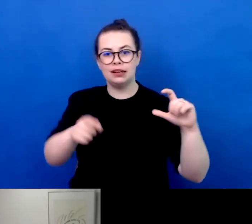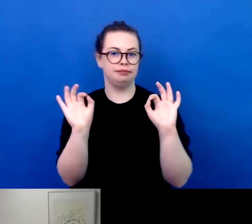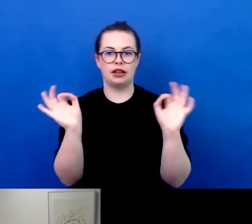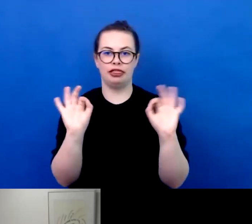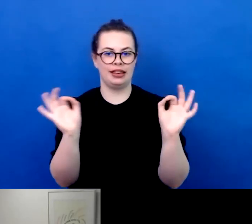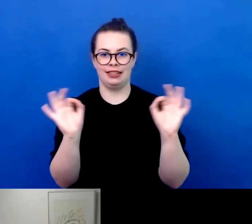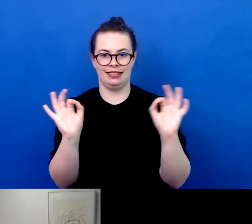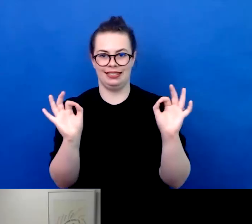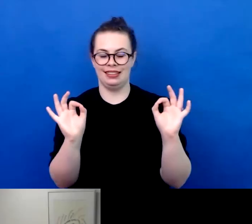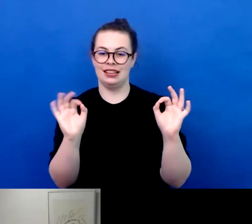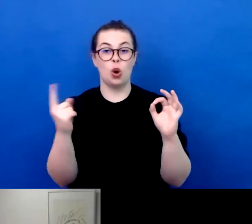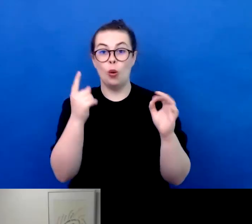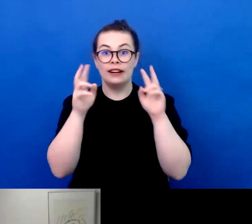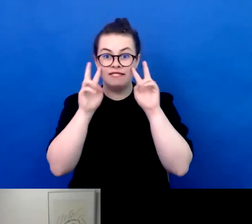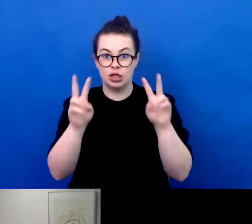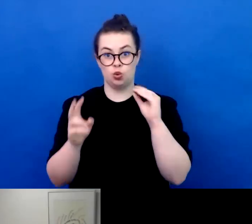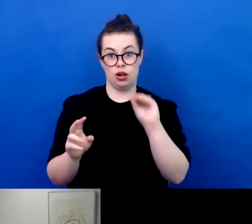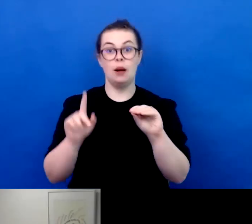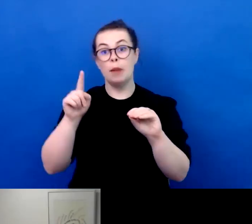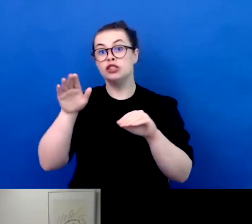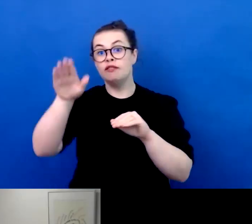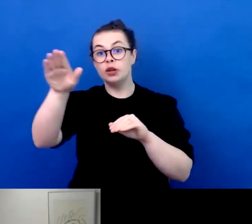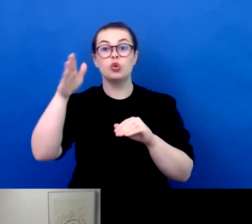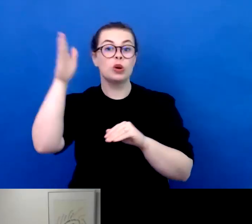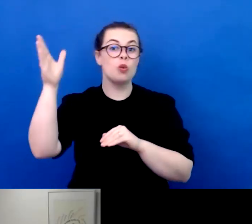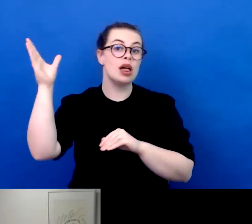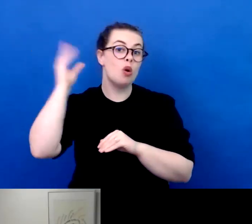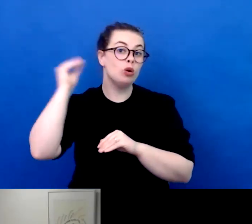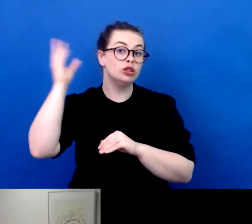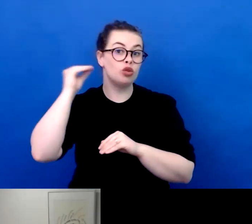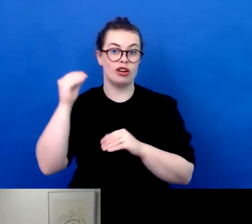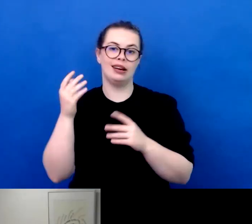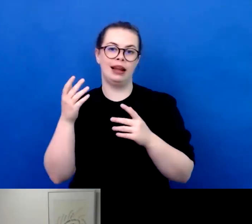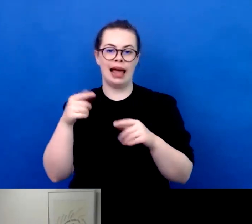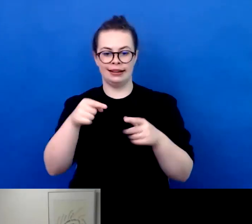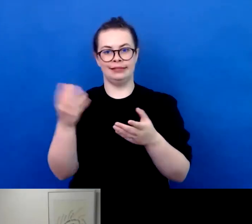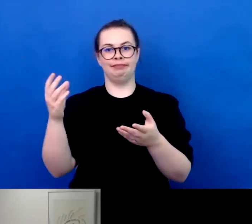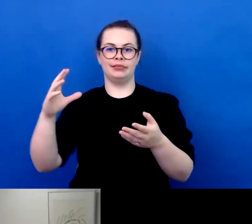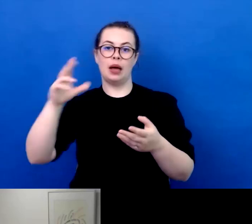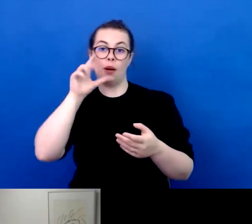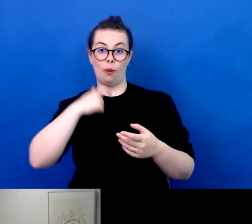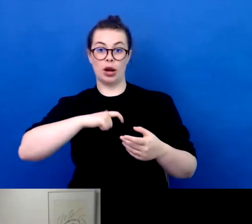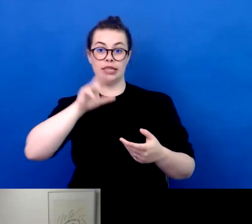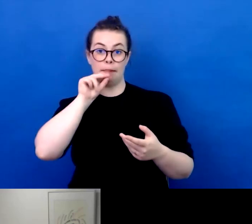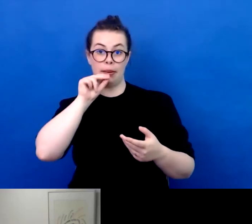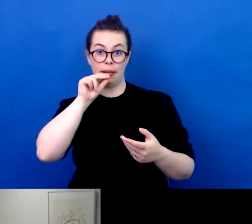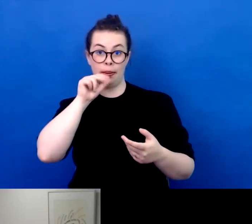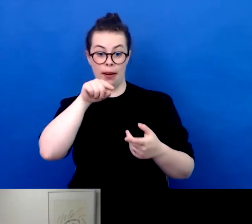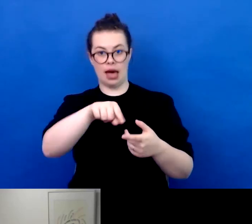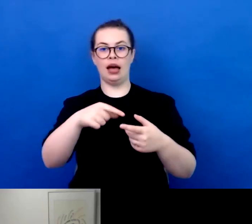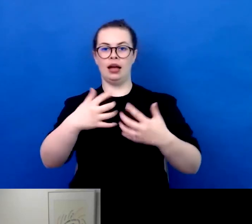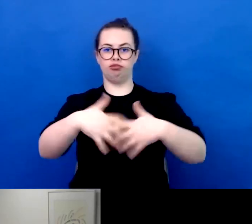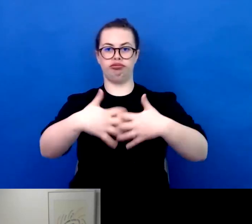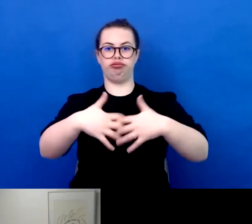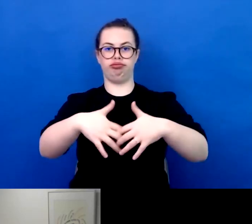modality. It's only after we've collected data from those studies as well that we'll be able to get a